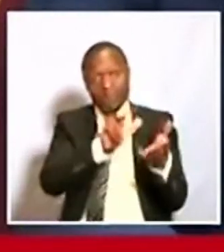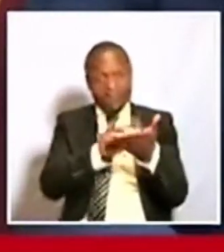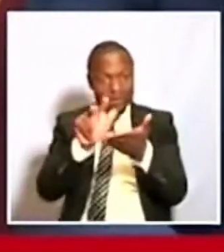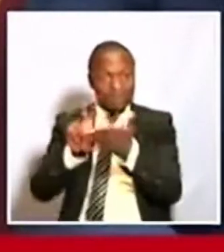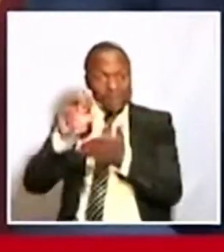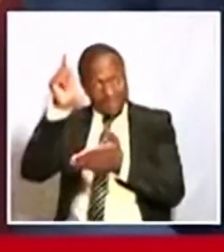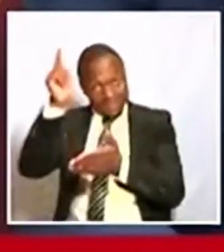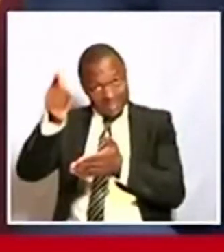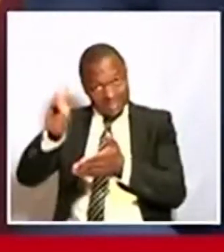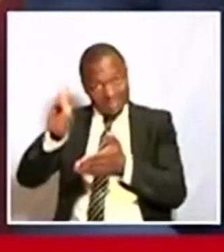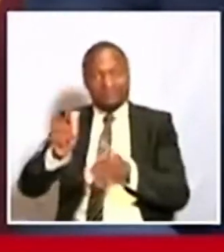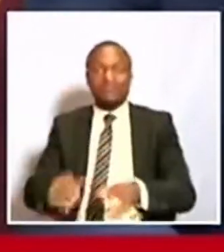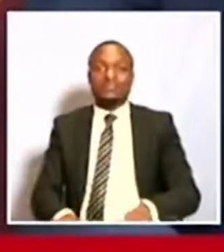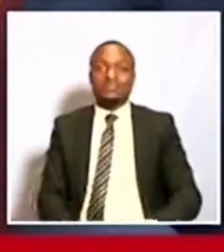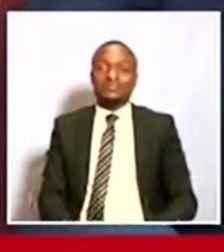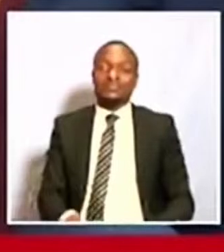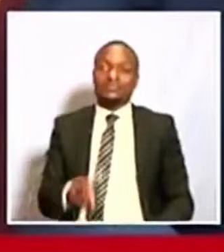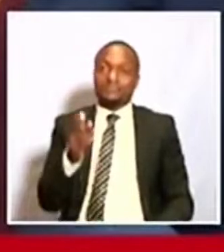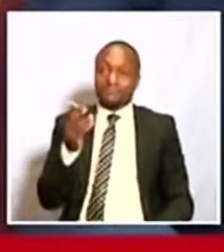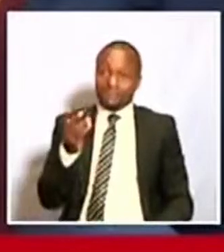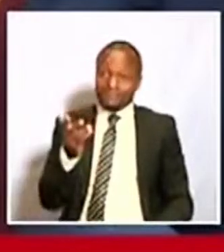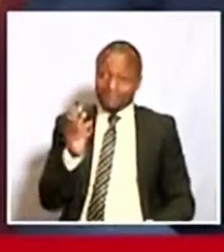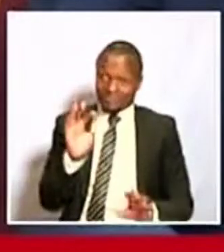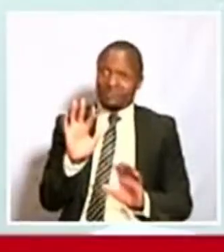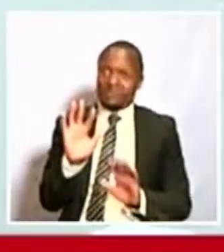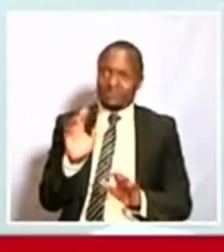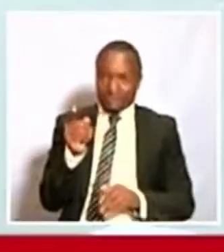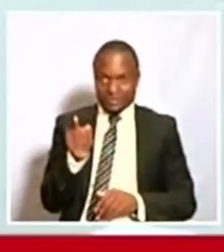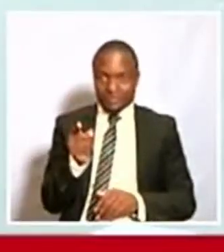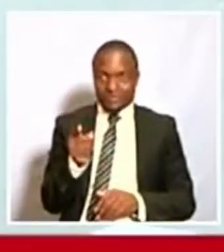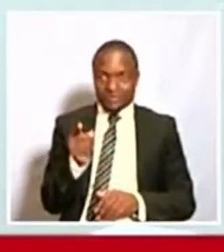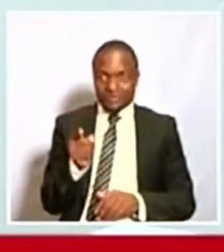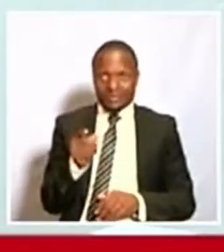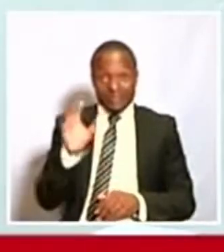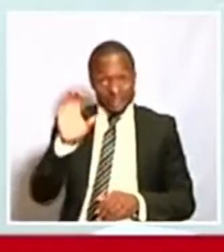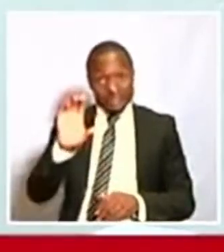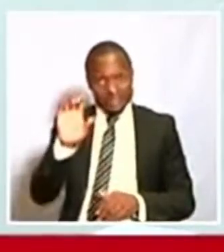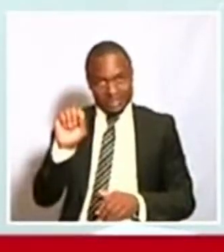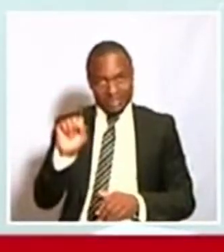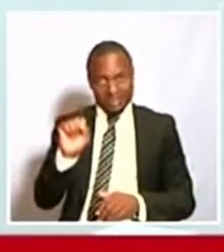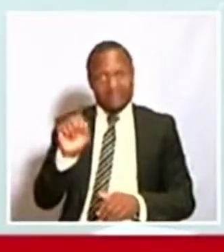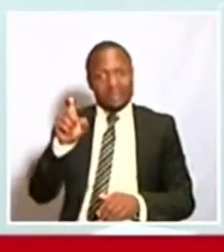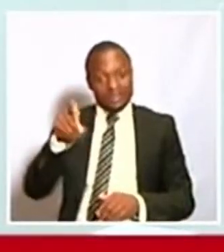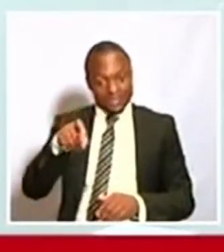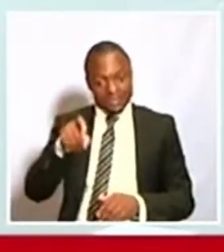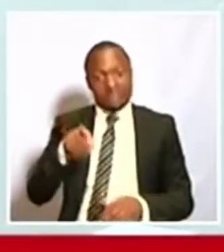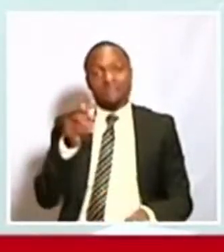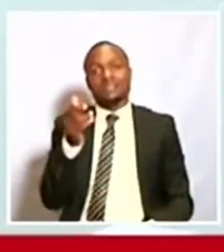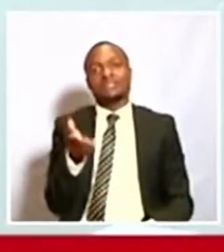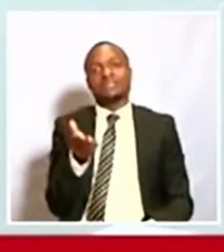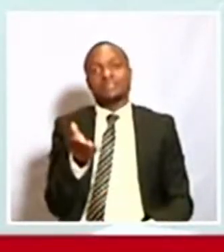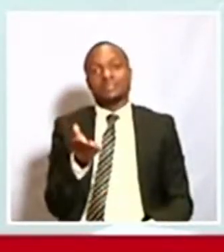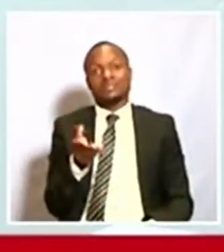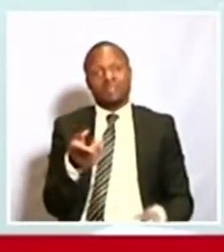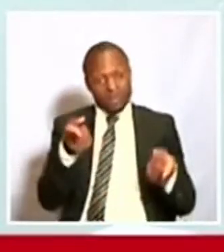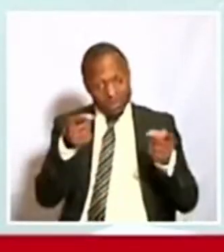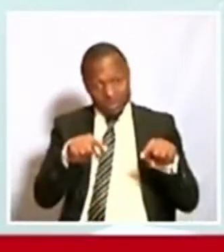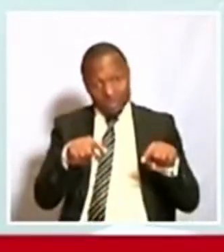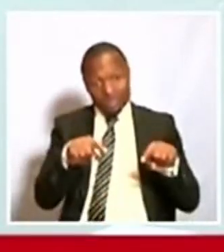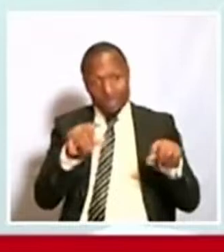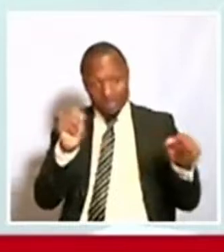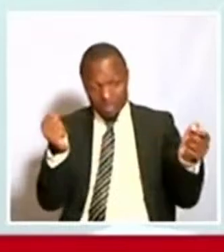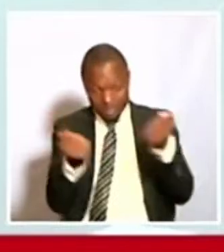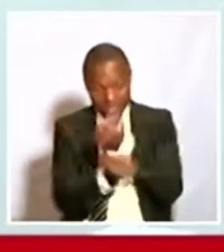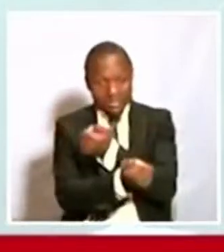later. And so just there, Council Secretary, I think you need that when they are